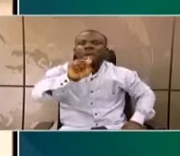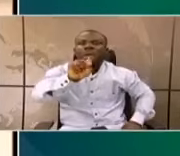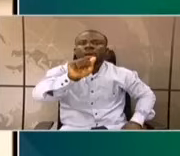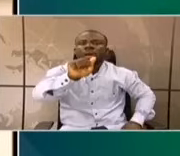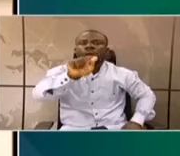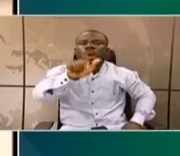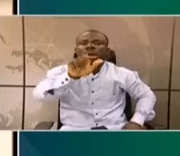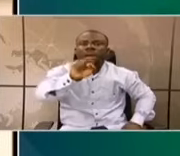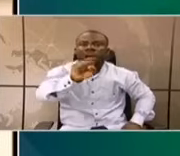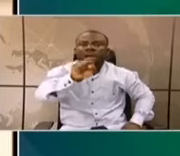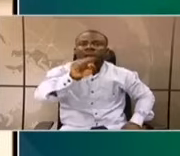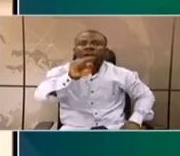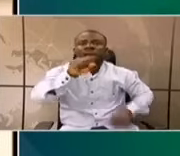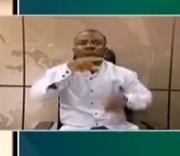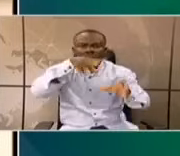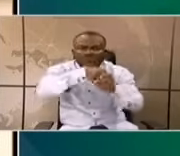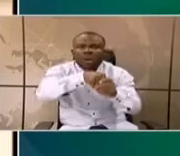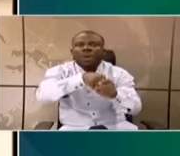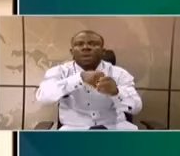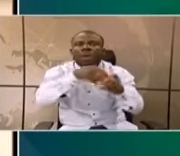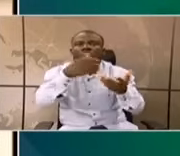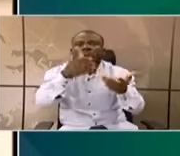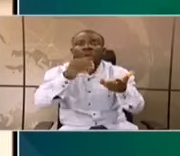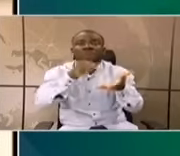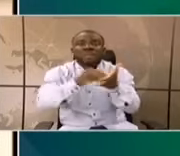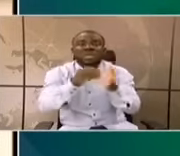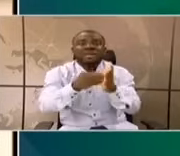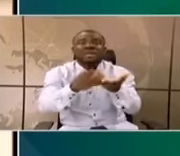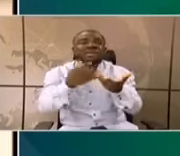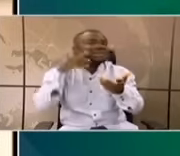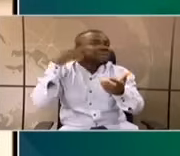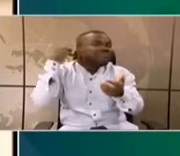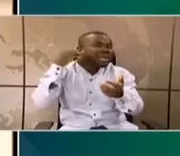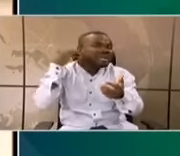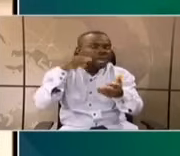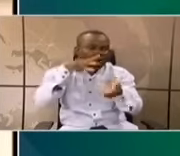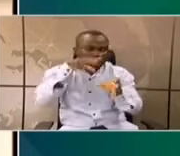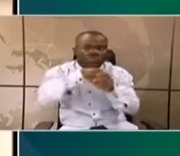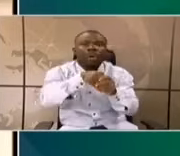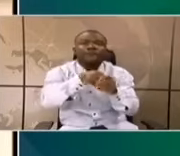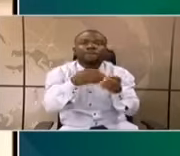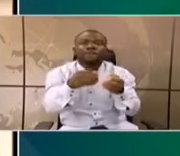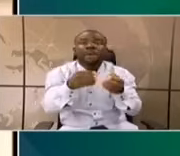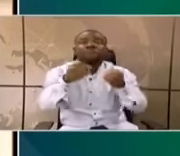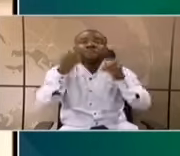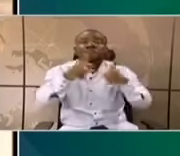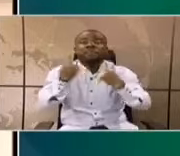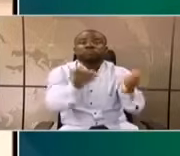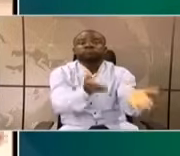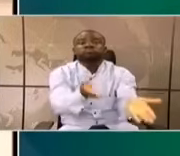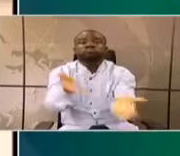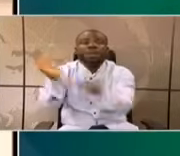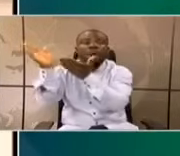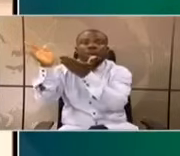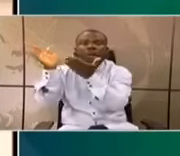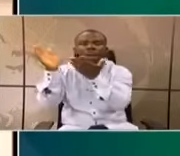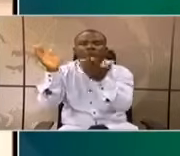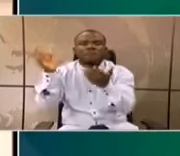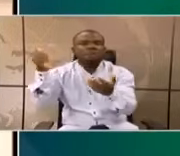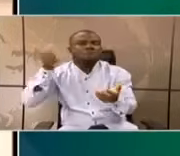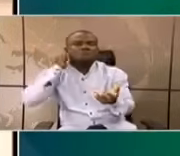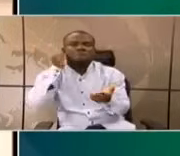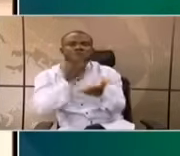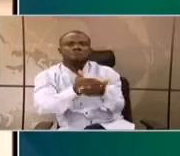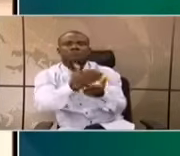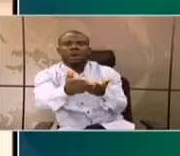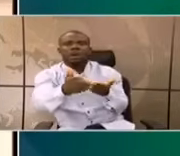be in Jim, my woman, Mundi. It's a conformity breed in Yanir free gun, a quab. A pro.